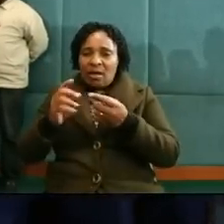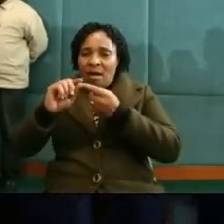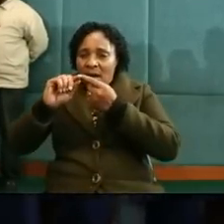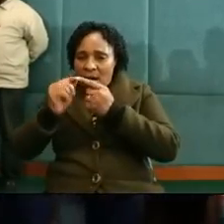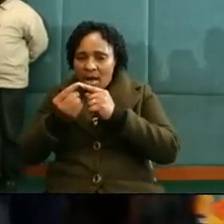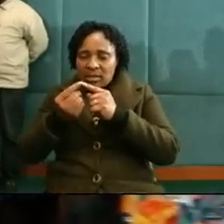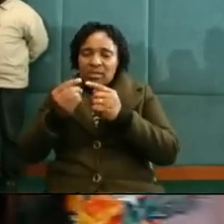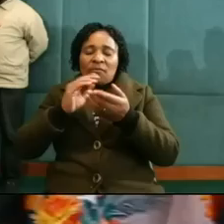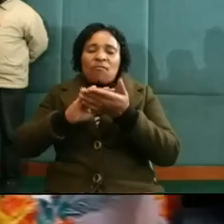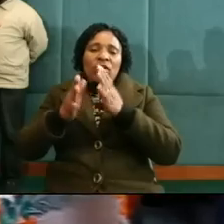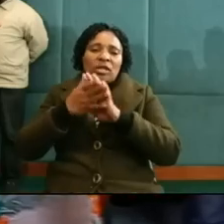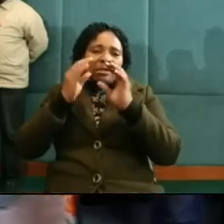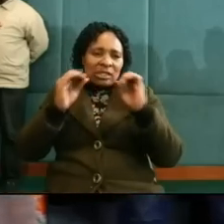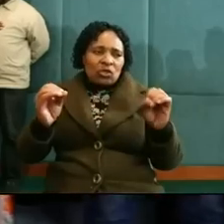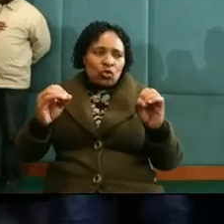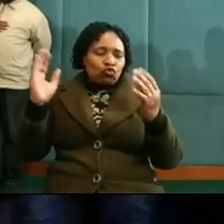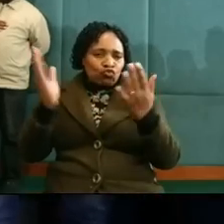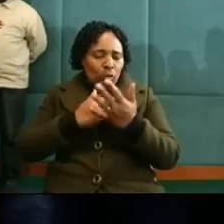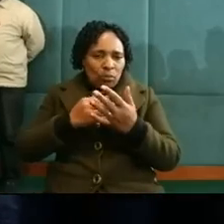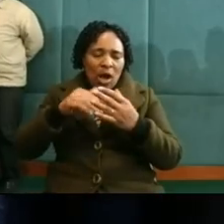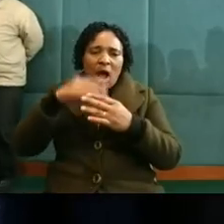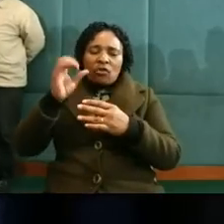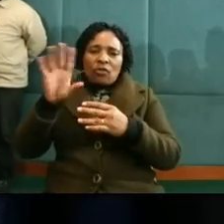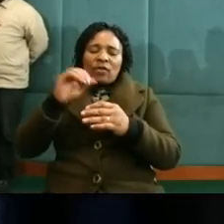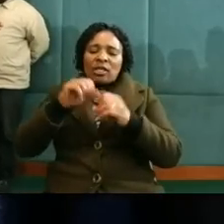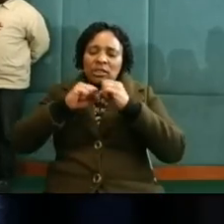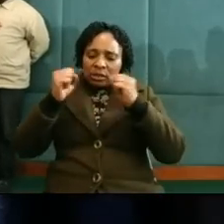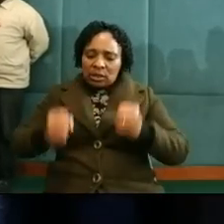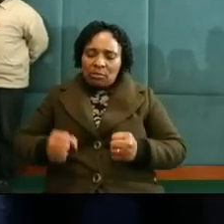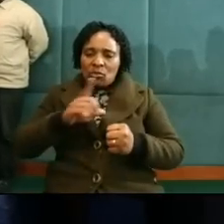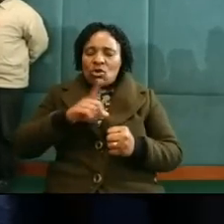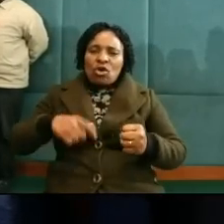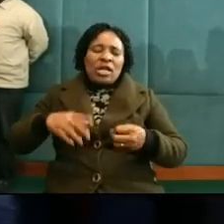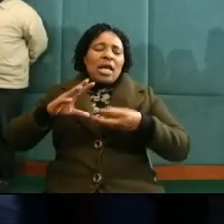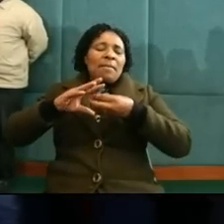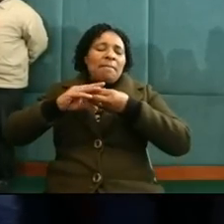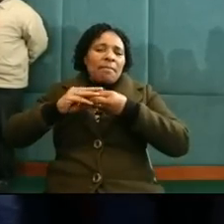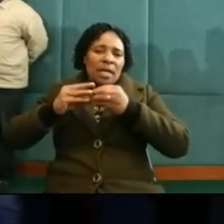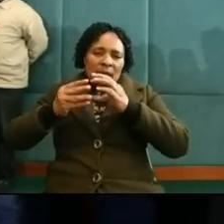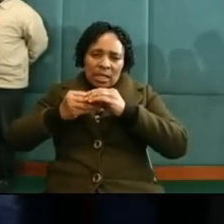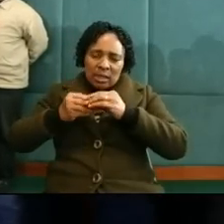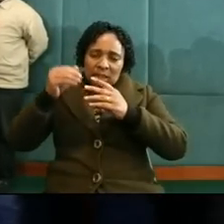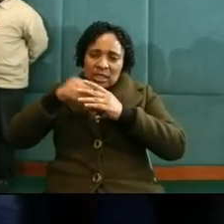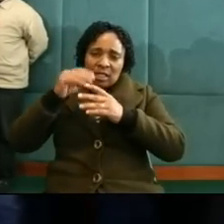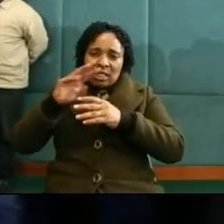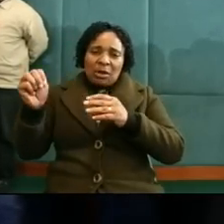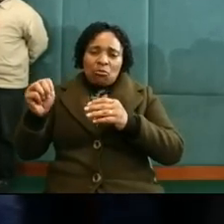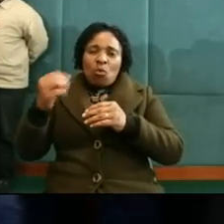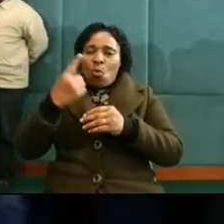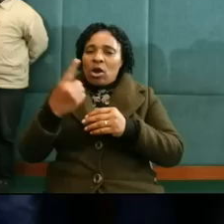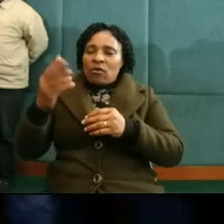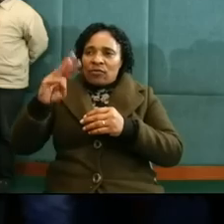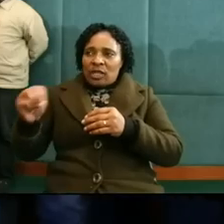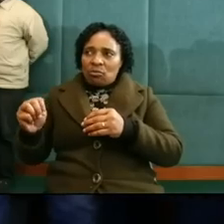every unforgiveness, flush it out of their system, God. Create in them, every one of